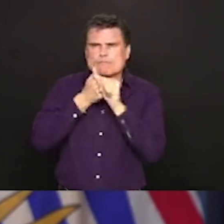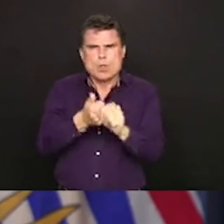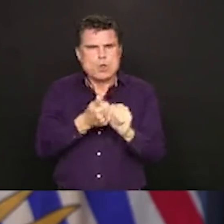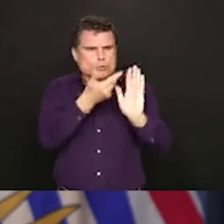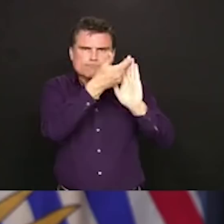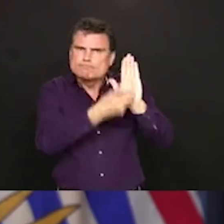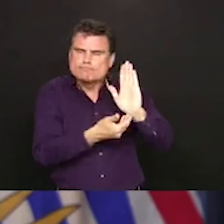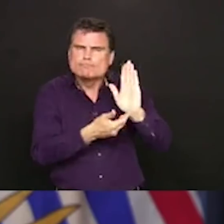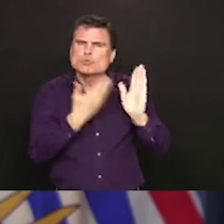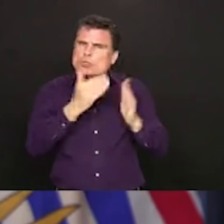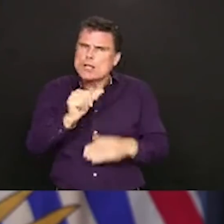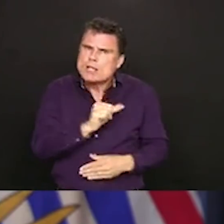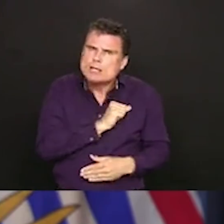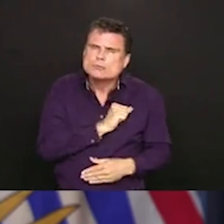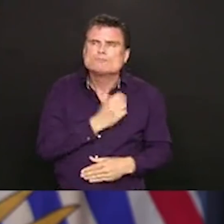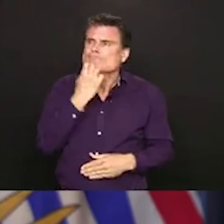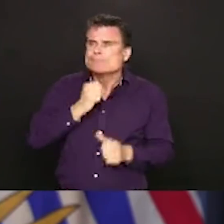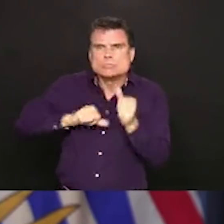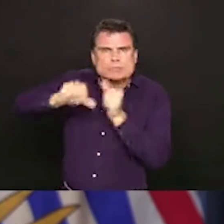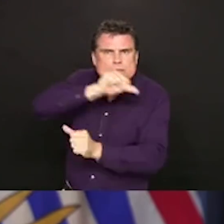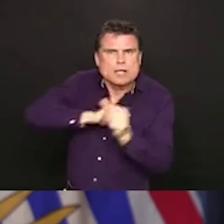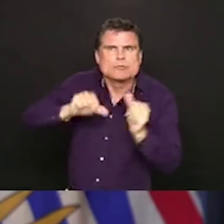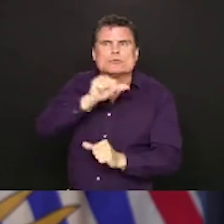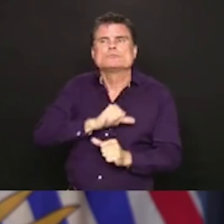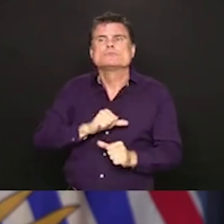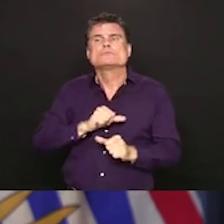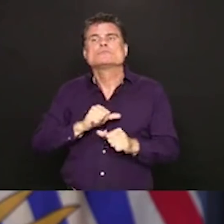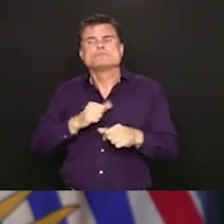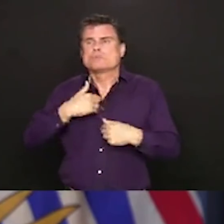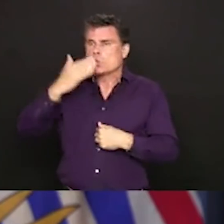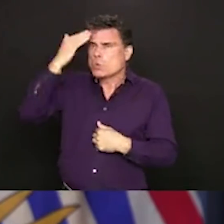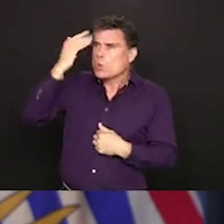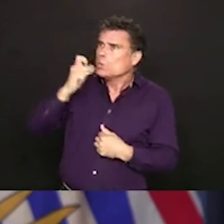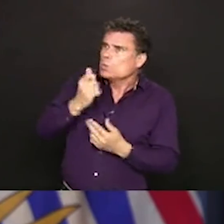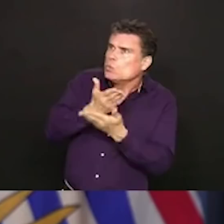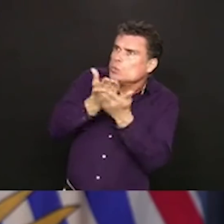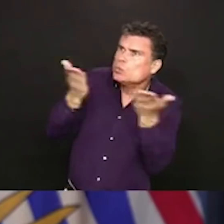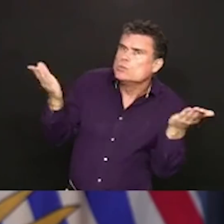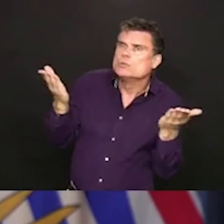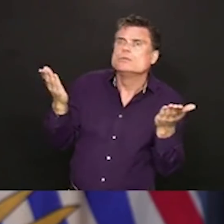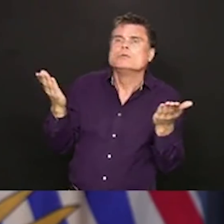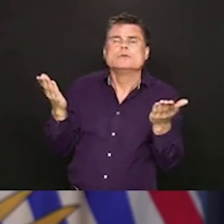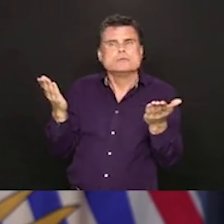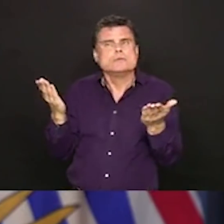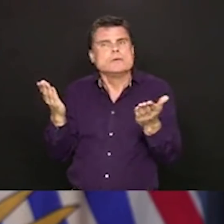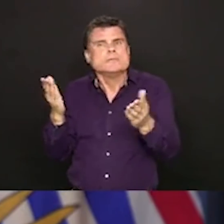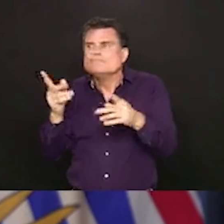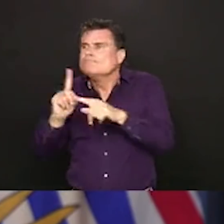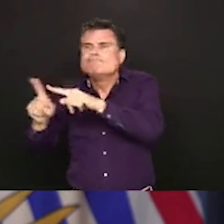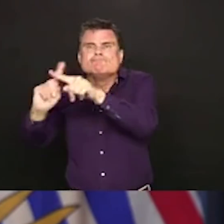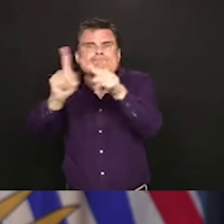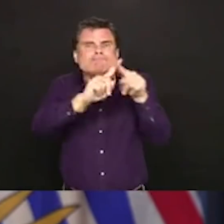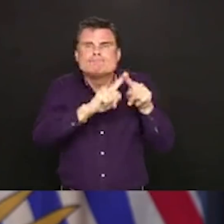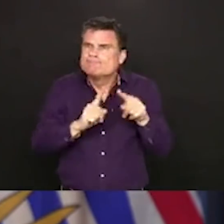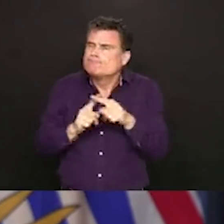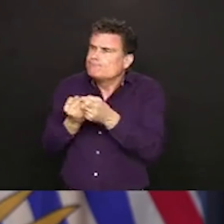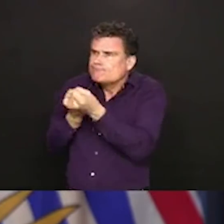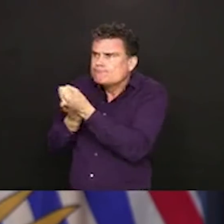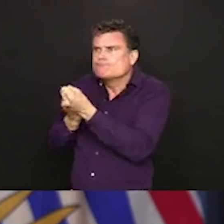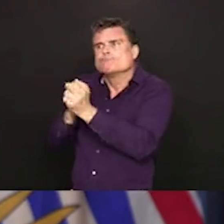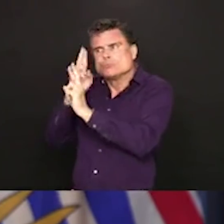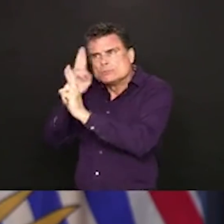strong. And showing that compassion and care that we can get through this together. We know that this has been hard